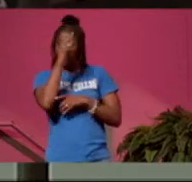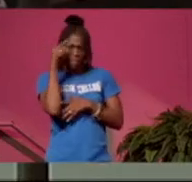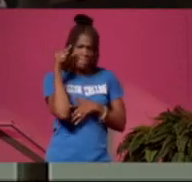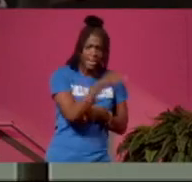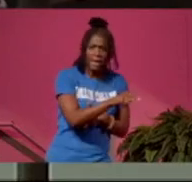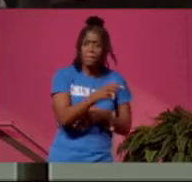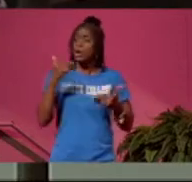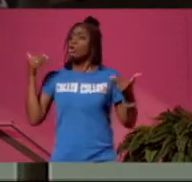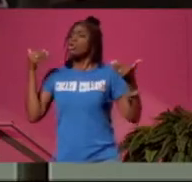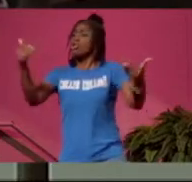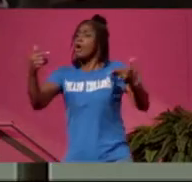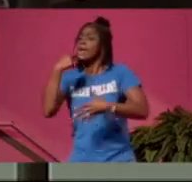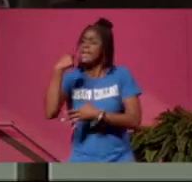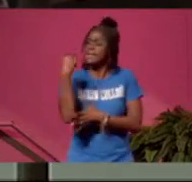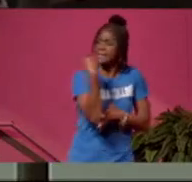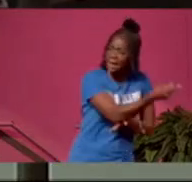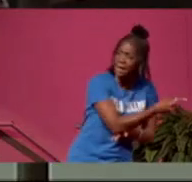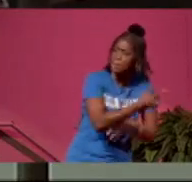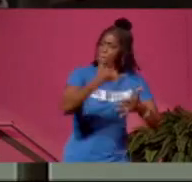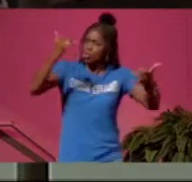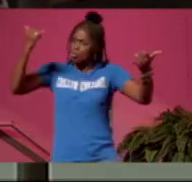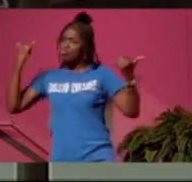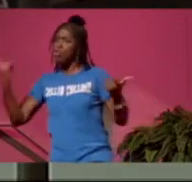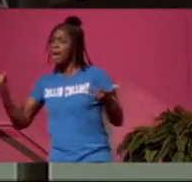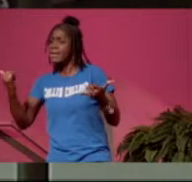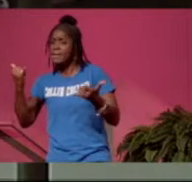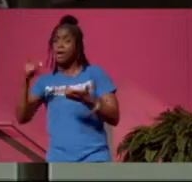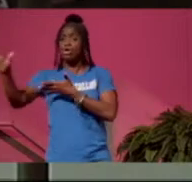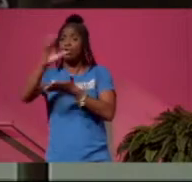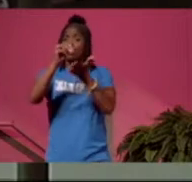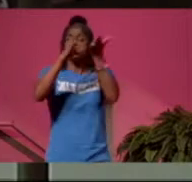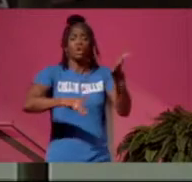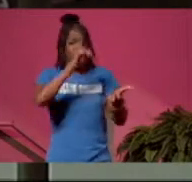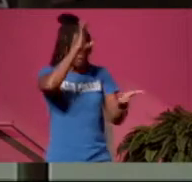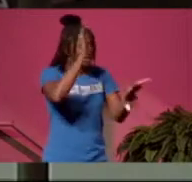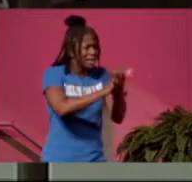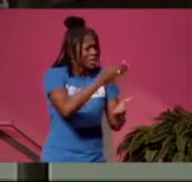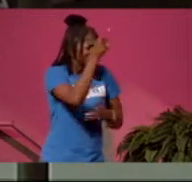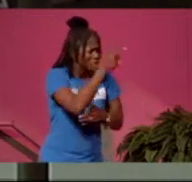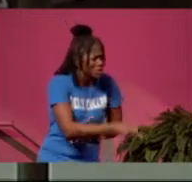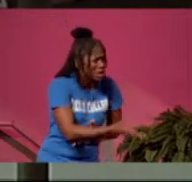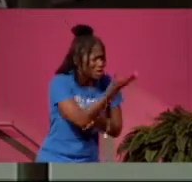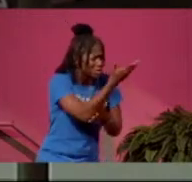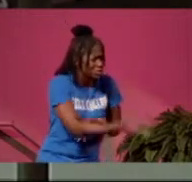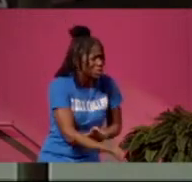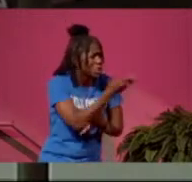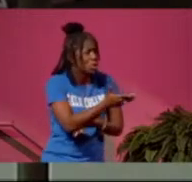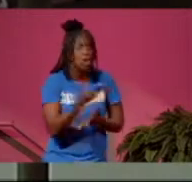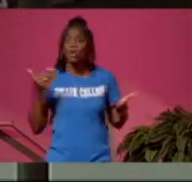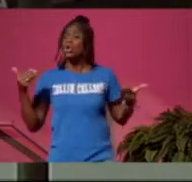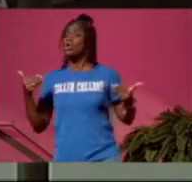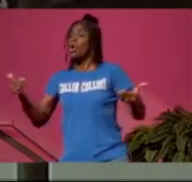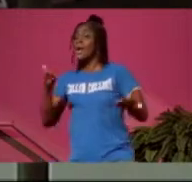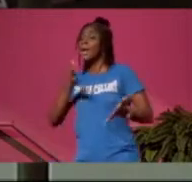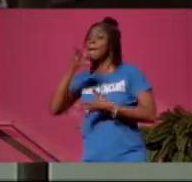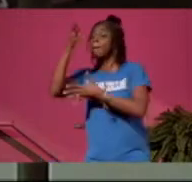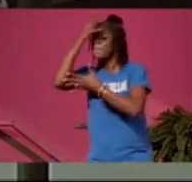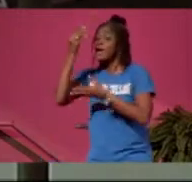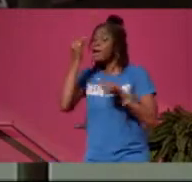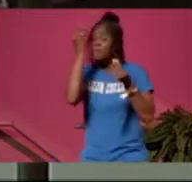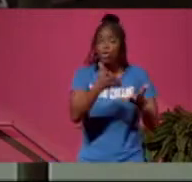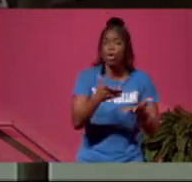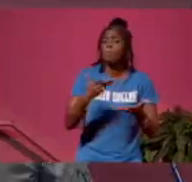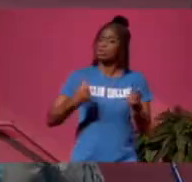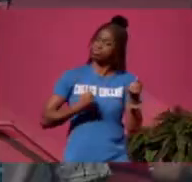They need to know, yeah, that you believe in them. They need to know that you've got their back. They need to